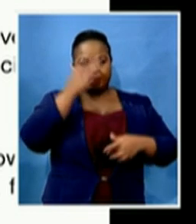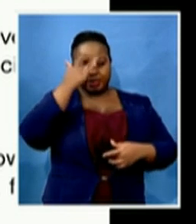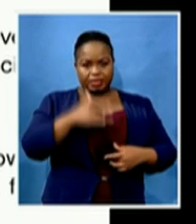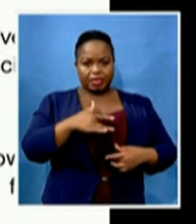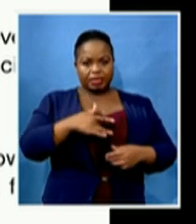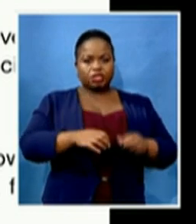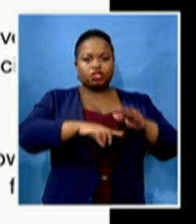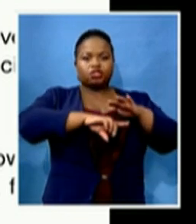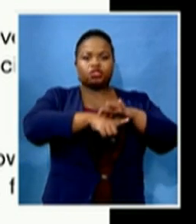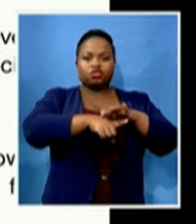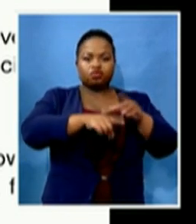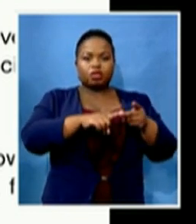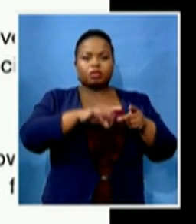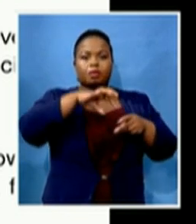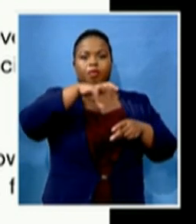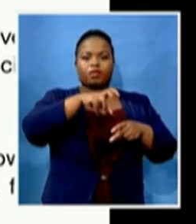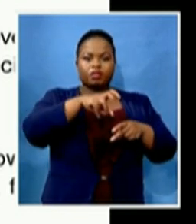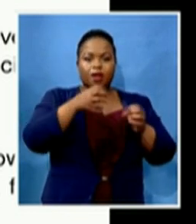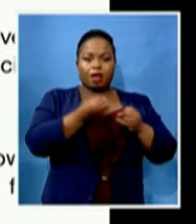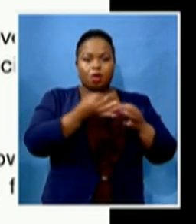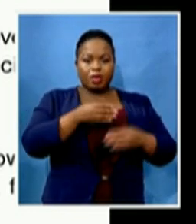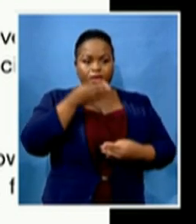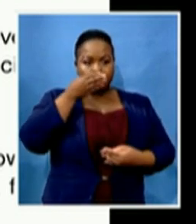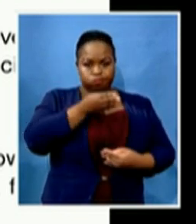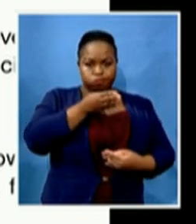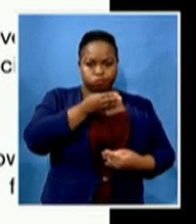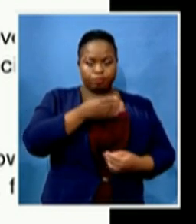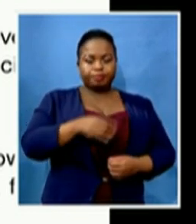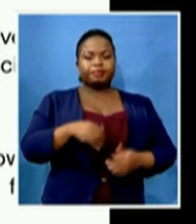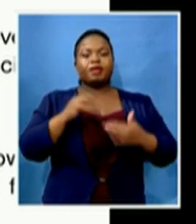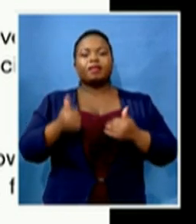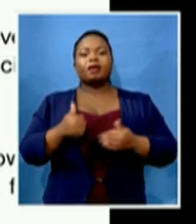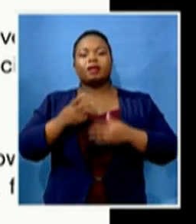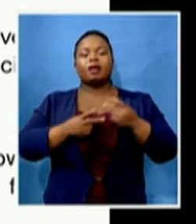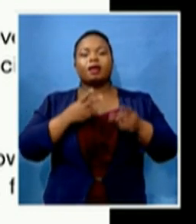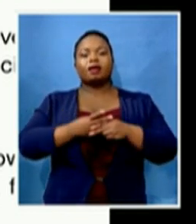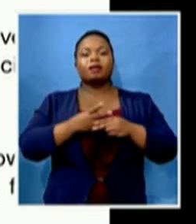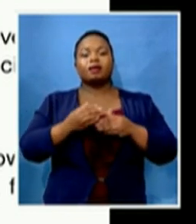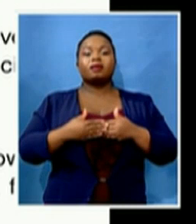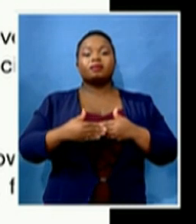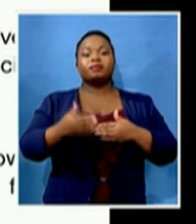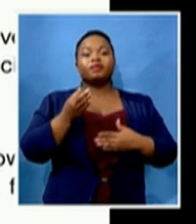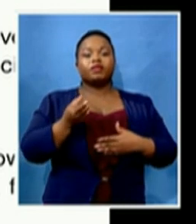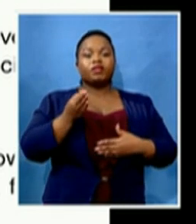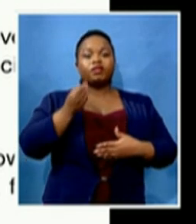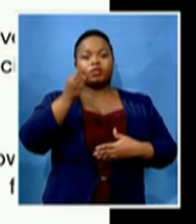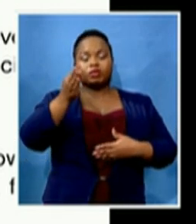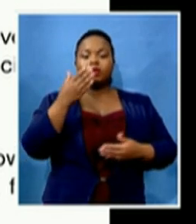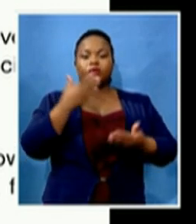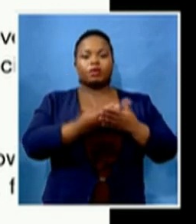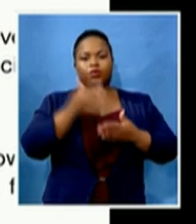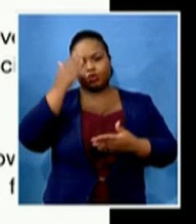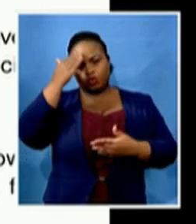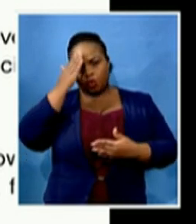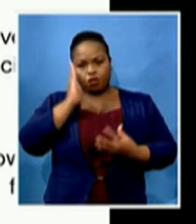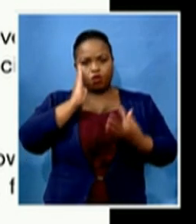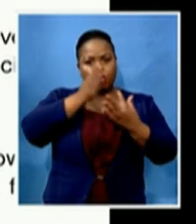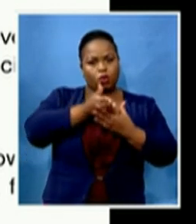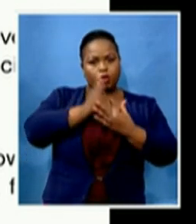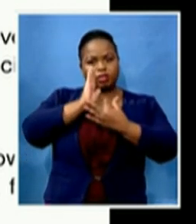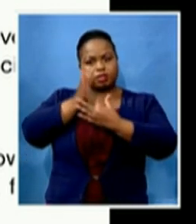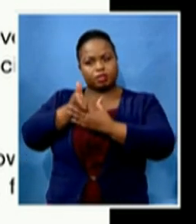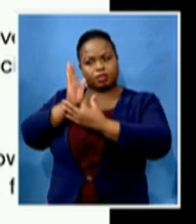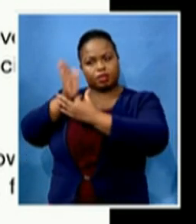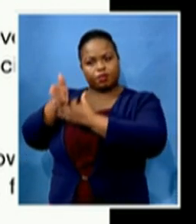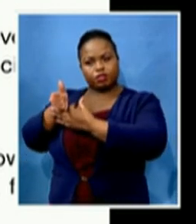going forward, we can account for differential implementation of interventions at different spatial levels. No, but who told them you